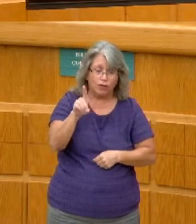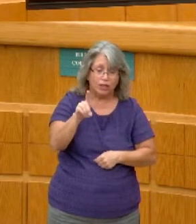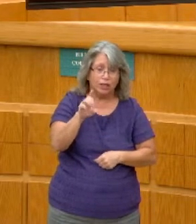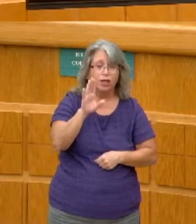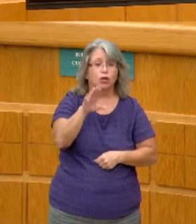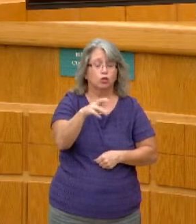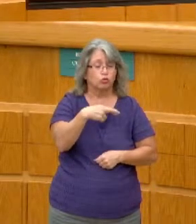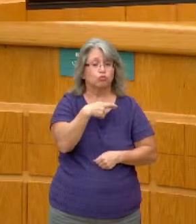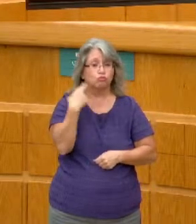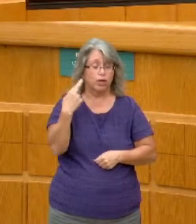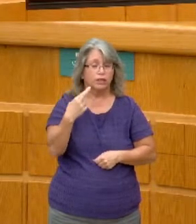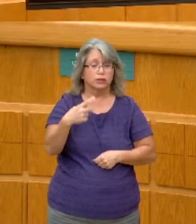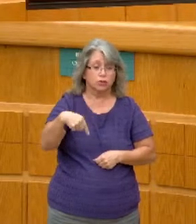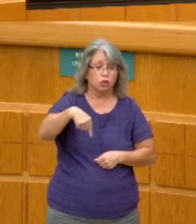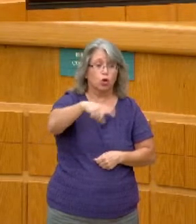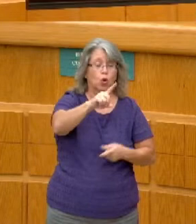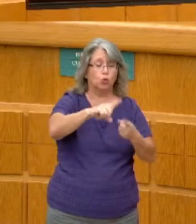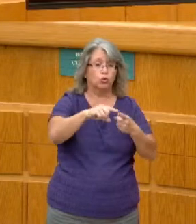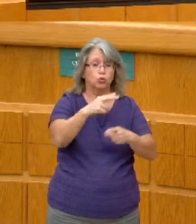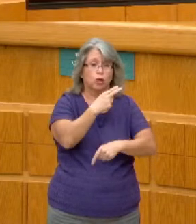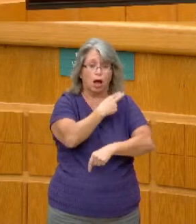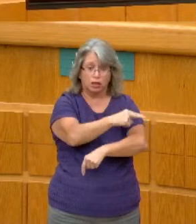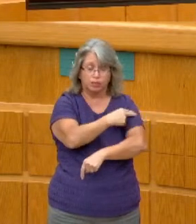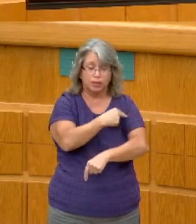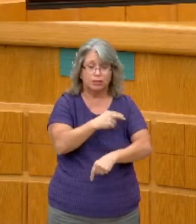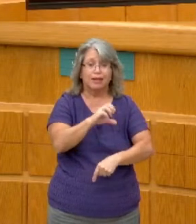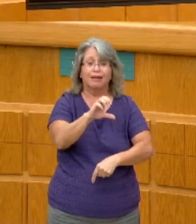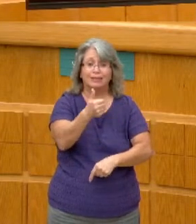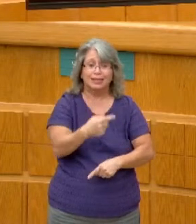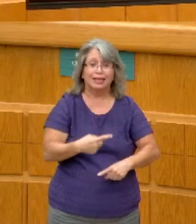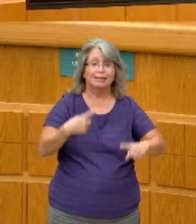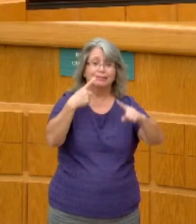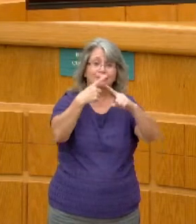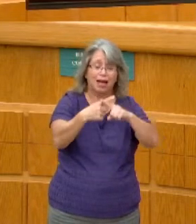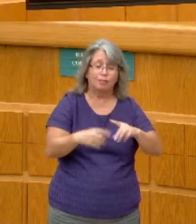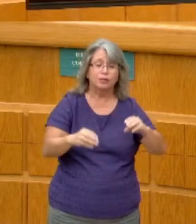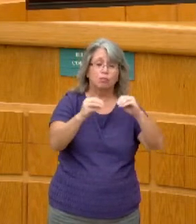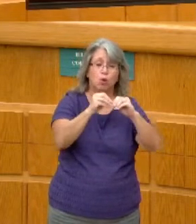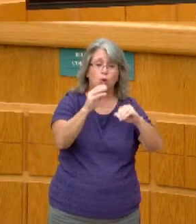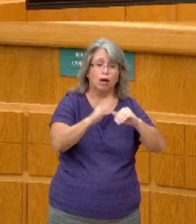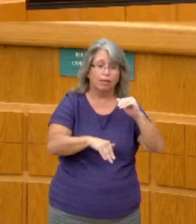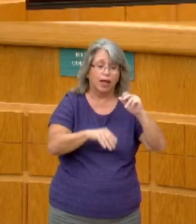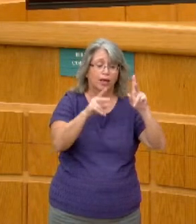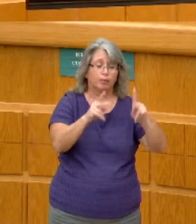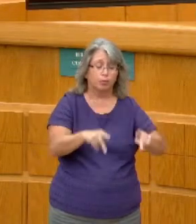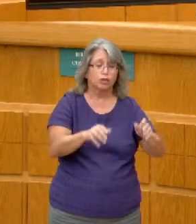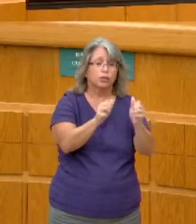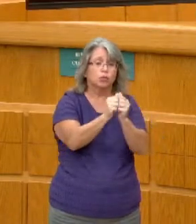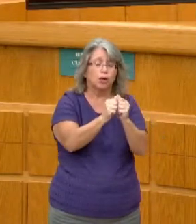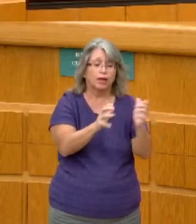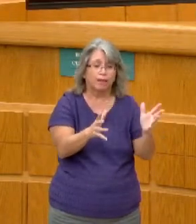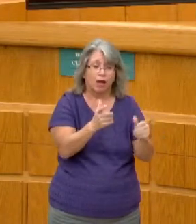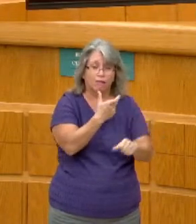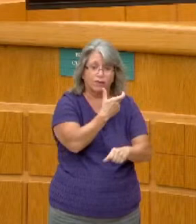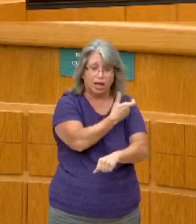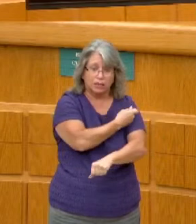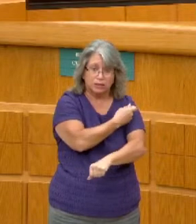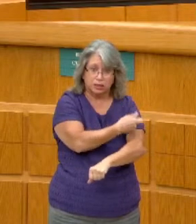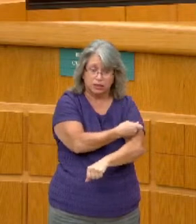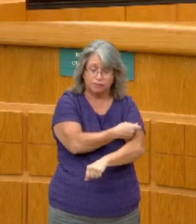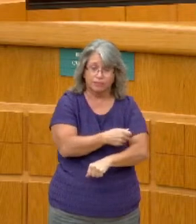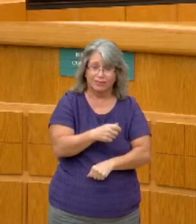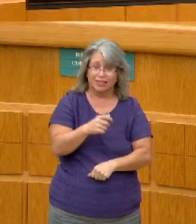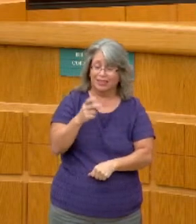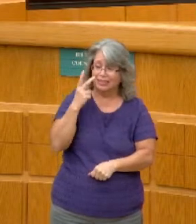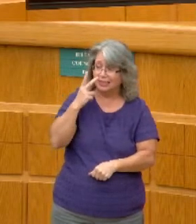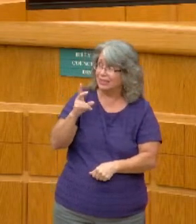of someone who is fully vaccinated. And I want you to see this slide here because I think it's so important. This is from CDC, and